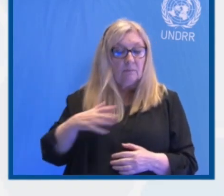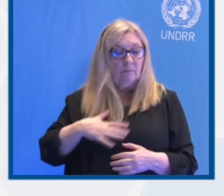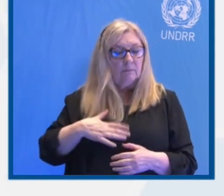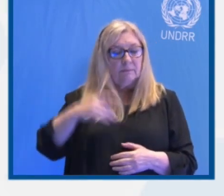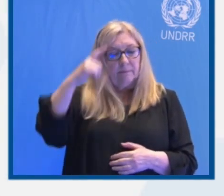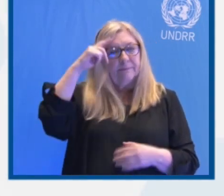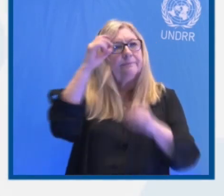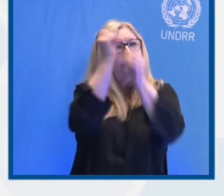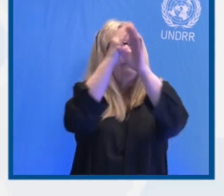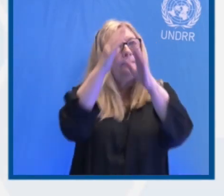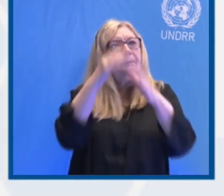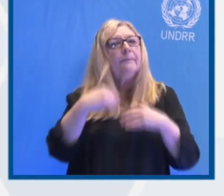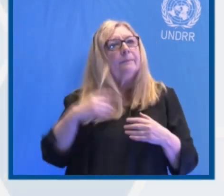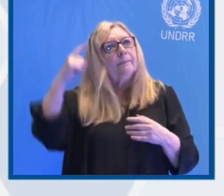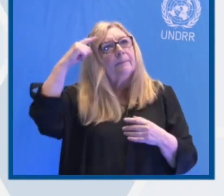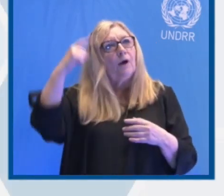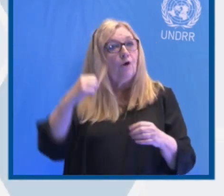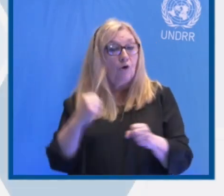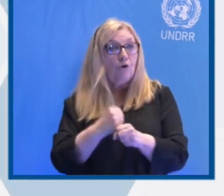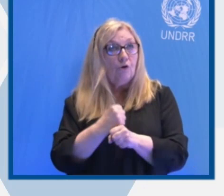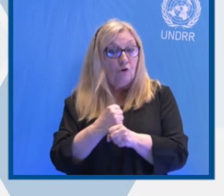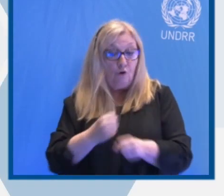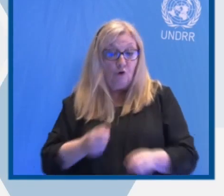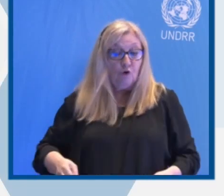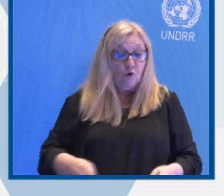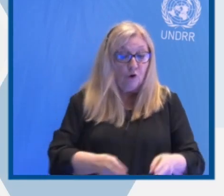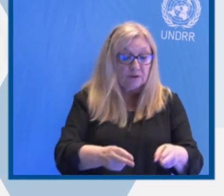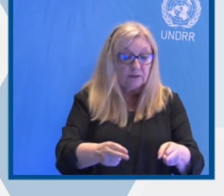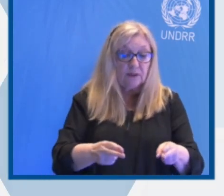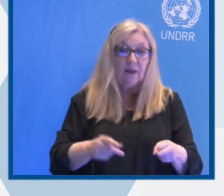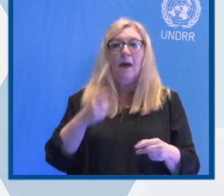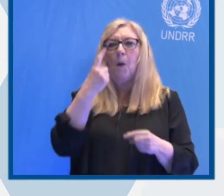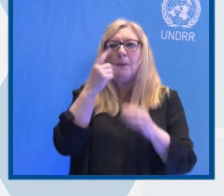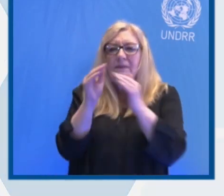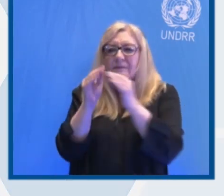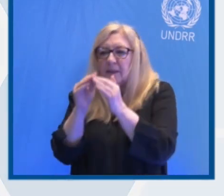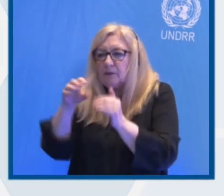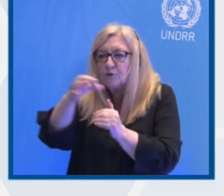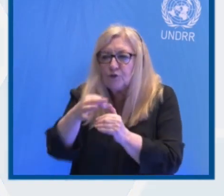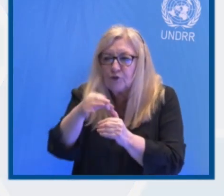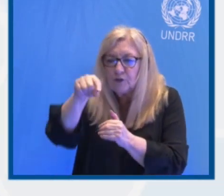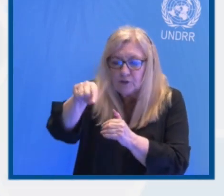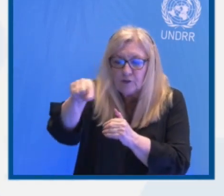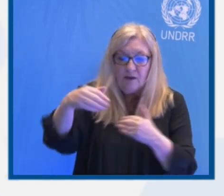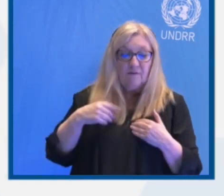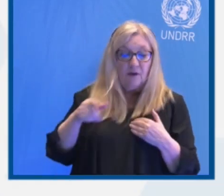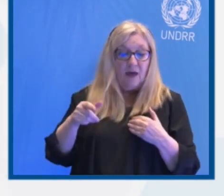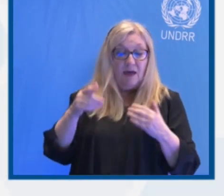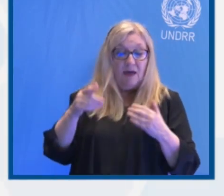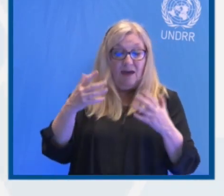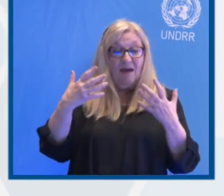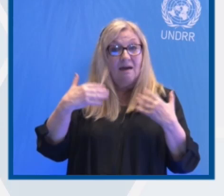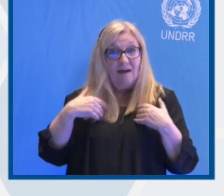someone purported that it has holy spirits or family spirits, and if you cut it off, um,